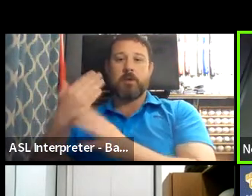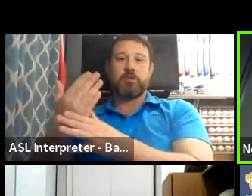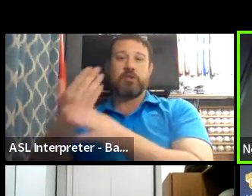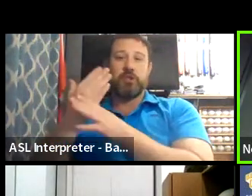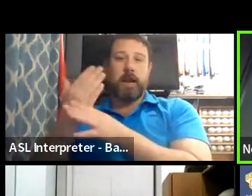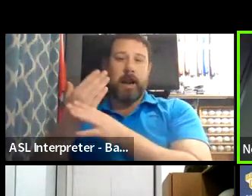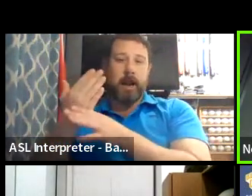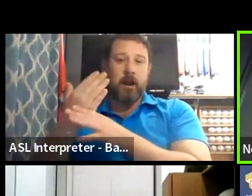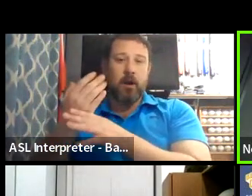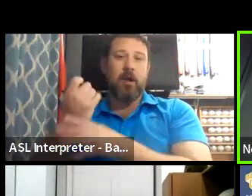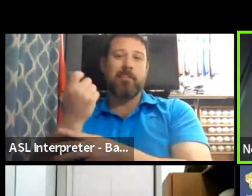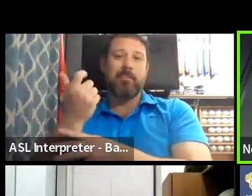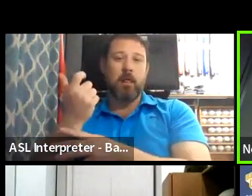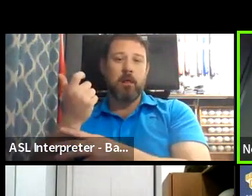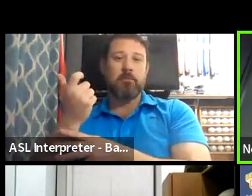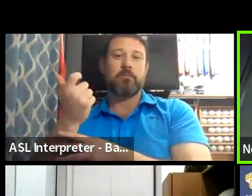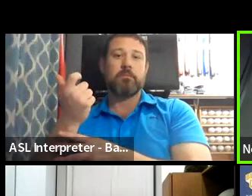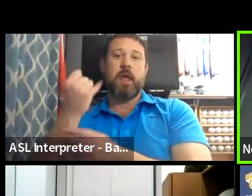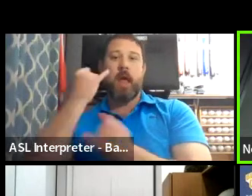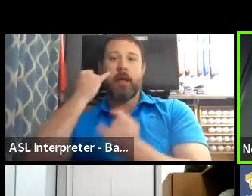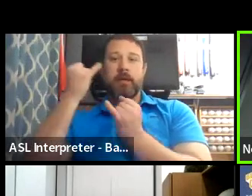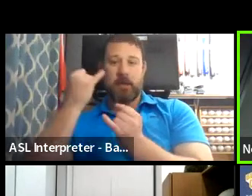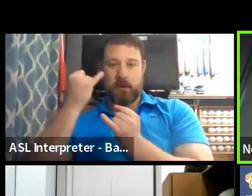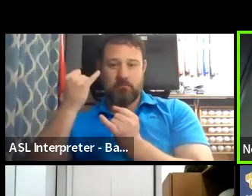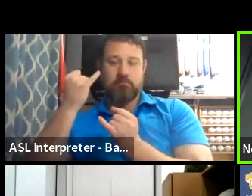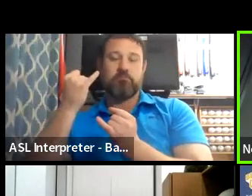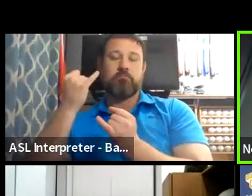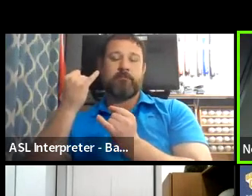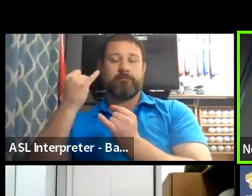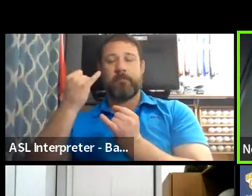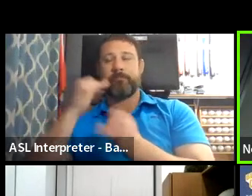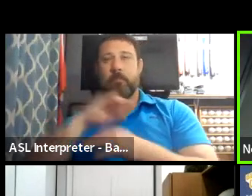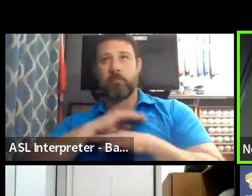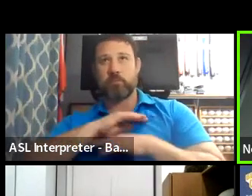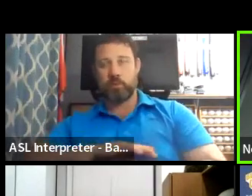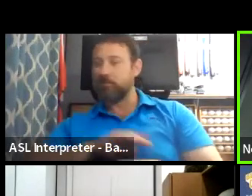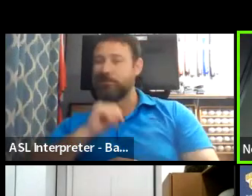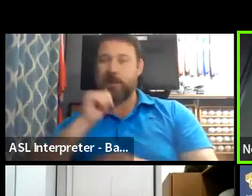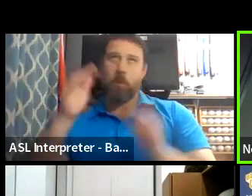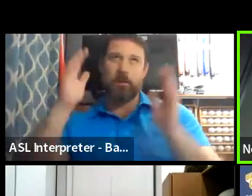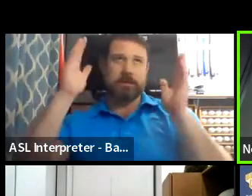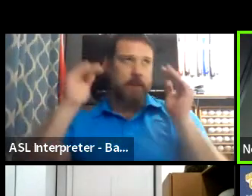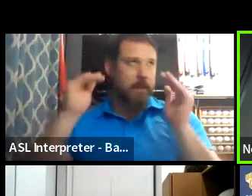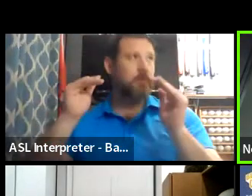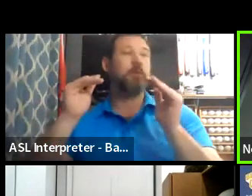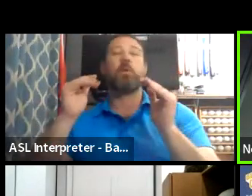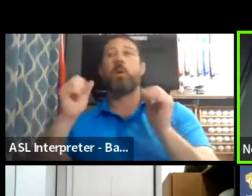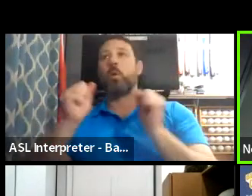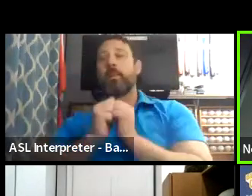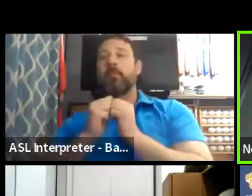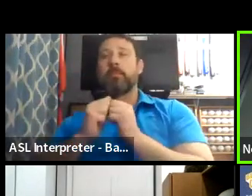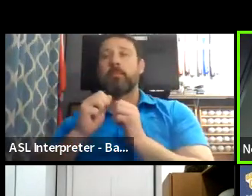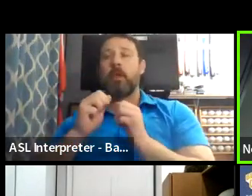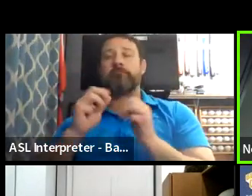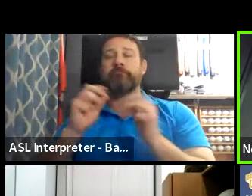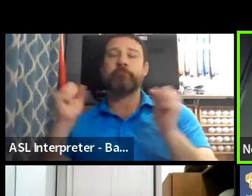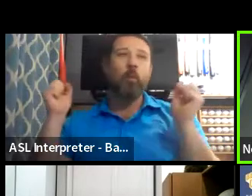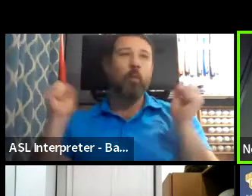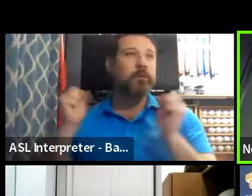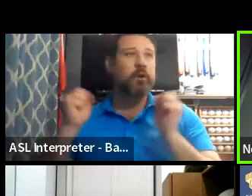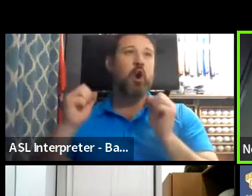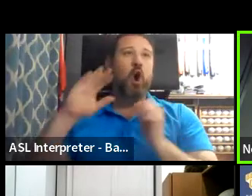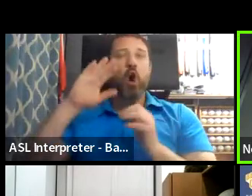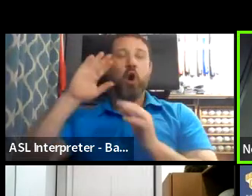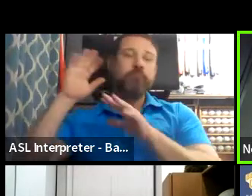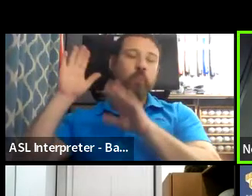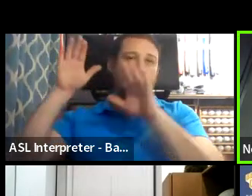a little sense of relief around, okay, that was not what we expected it to be far as the winter, wave. But I mean, like COVID has been